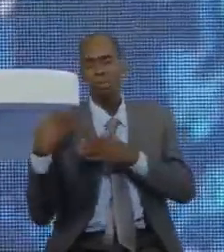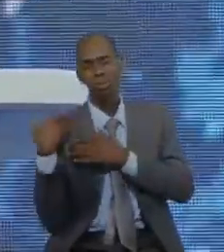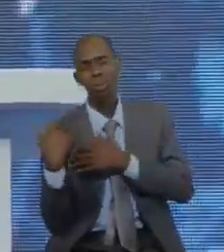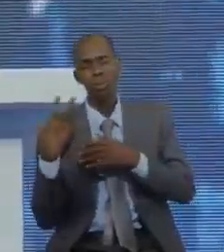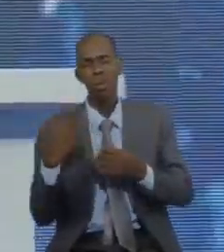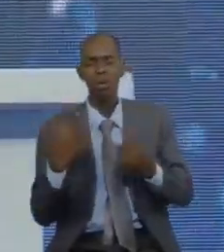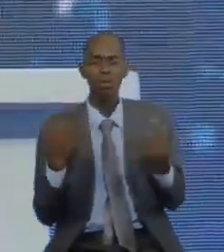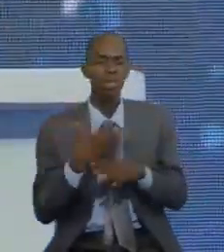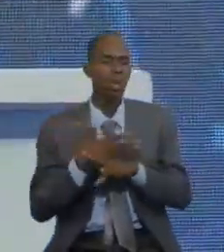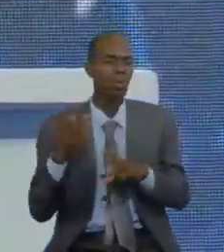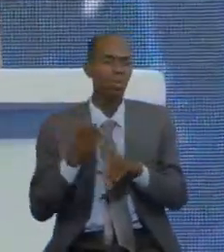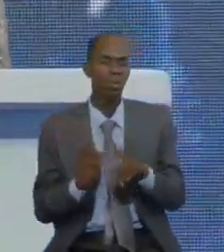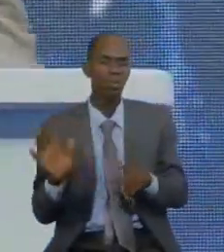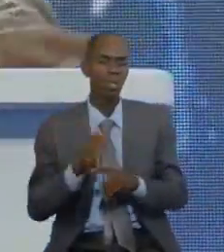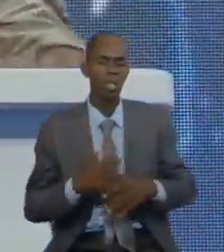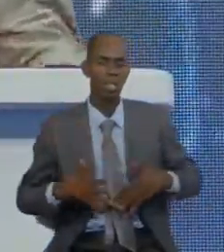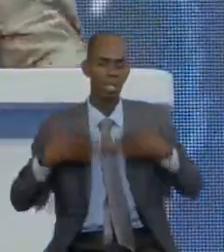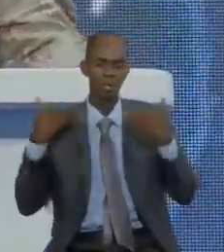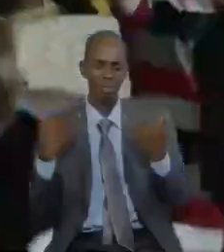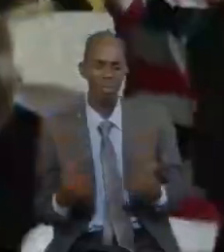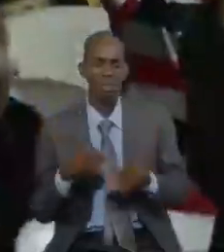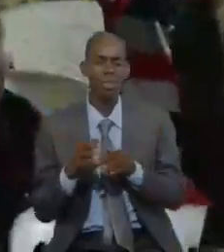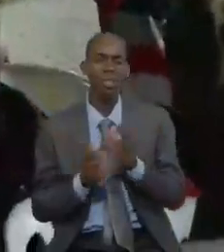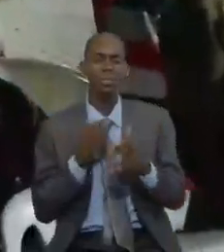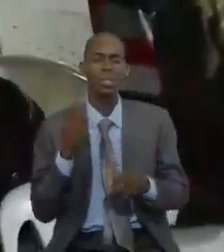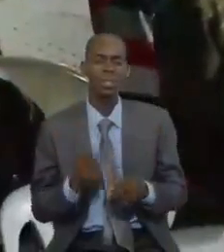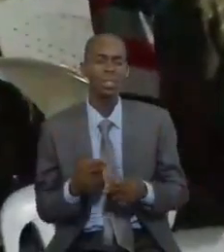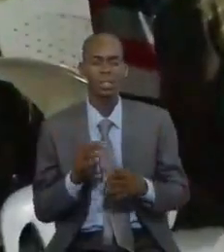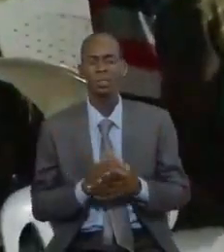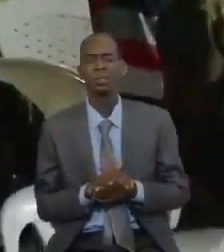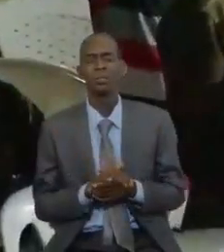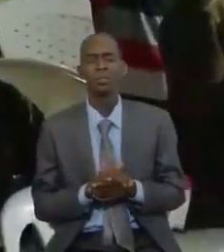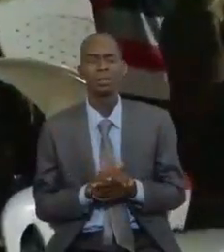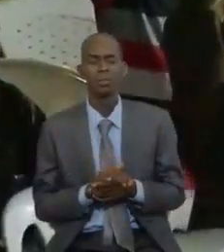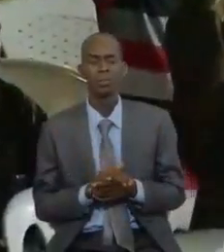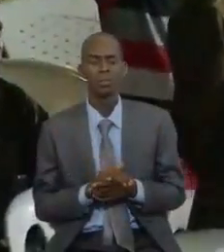from their lives now, in Jesus' name.